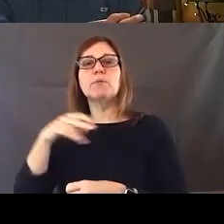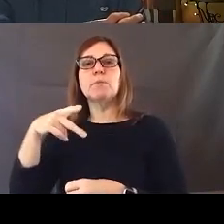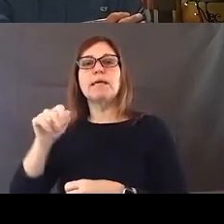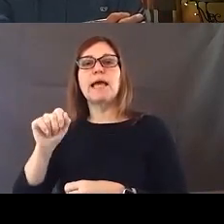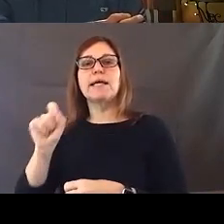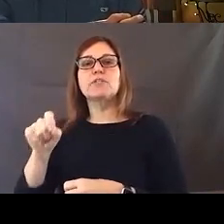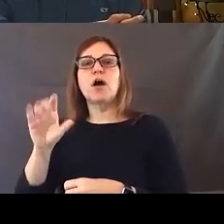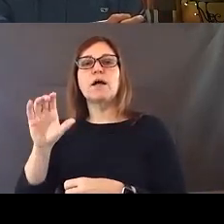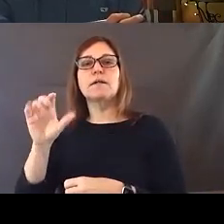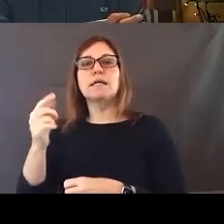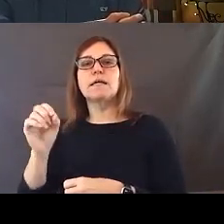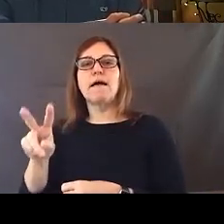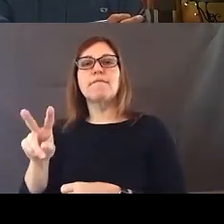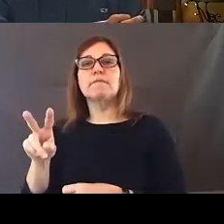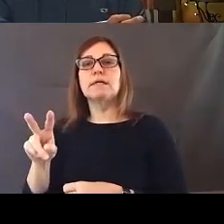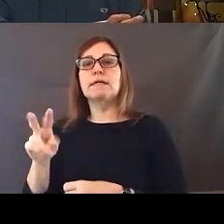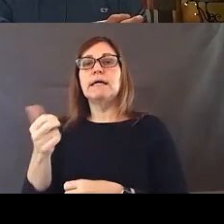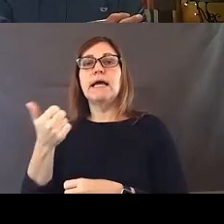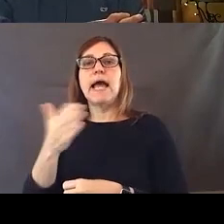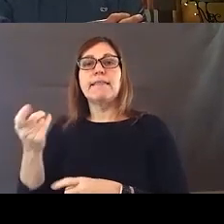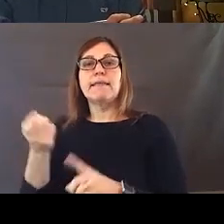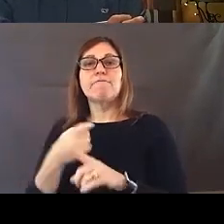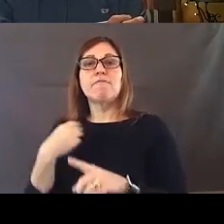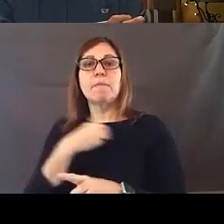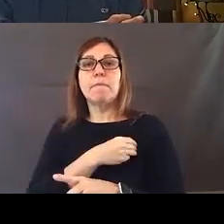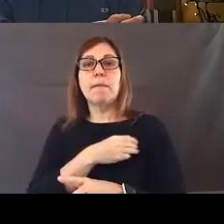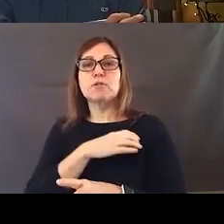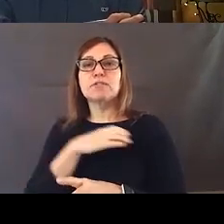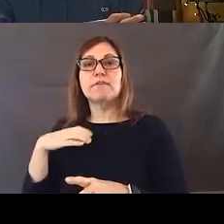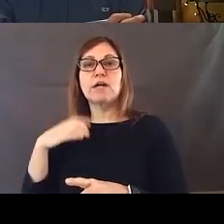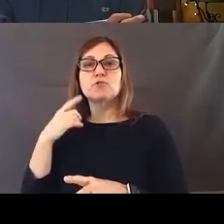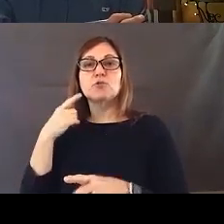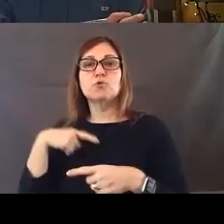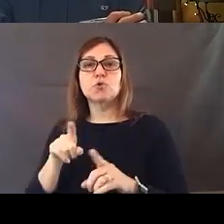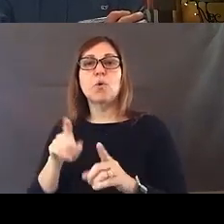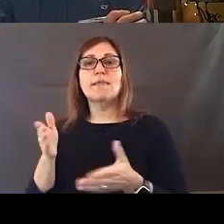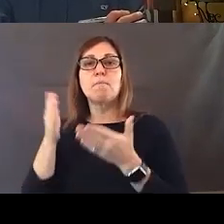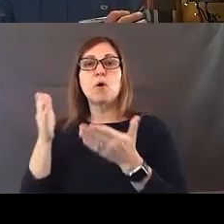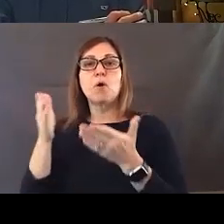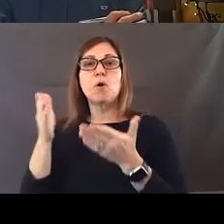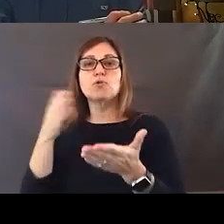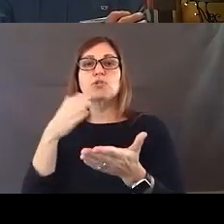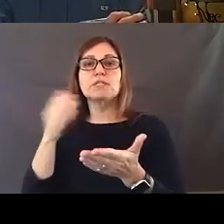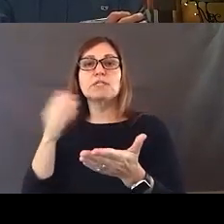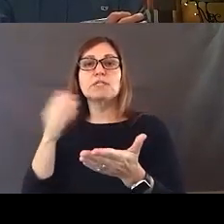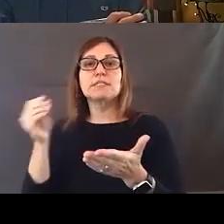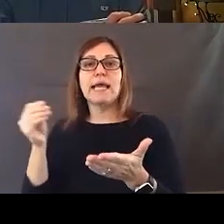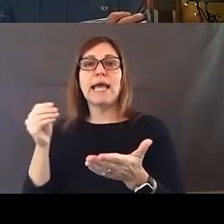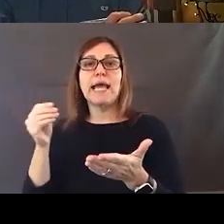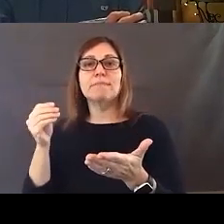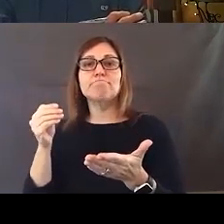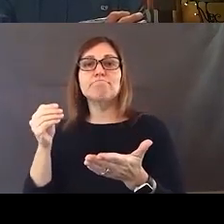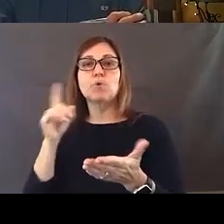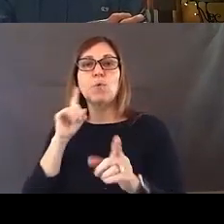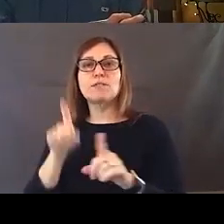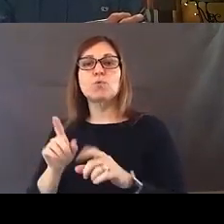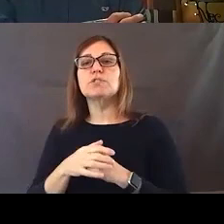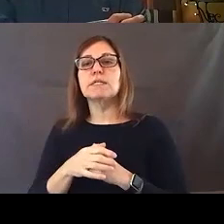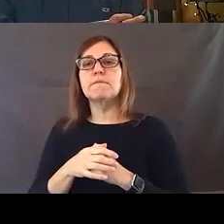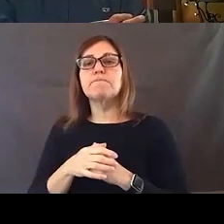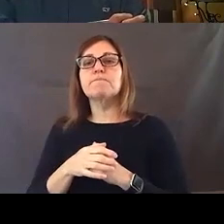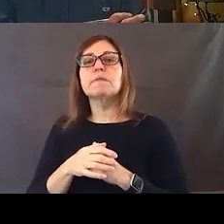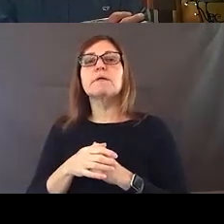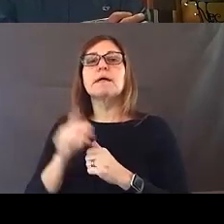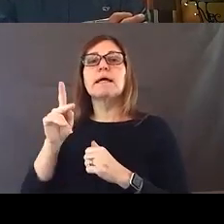cityclerksoffice@pittsburghpa.gov. Is there anything from members of council during motions and resolutions? Reverend Burgess, I'd like to make I'd like to place a vote